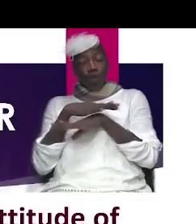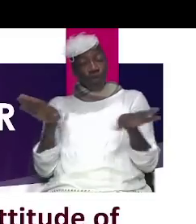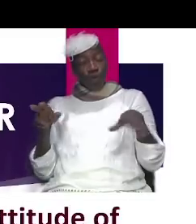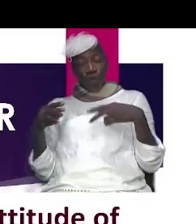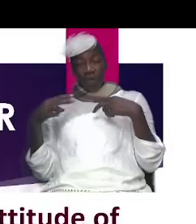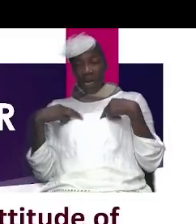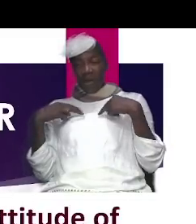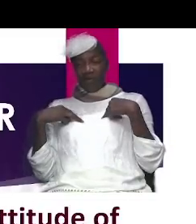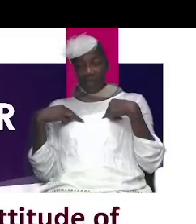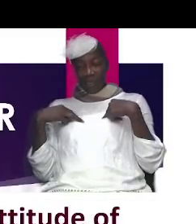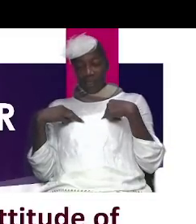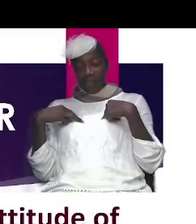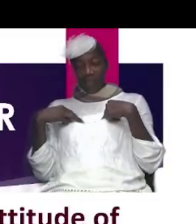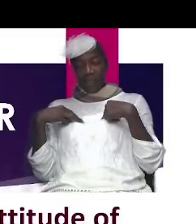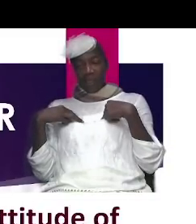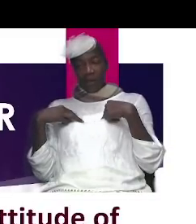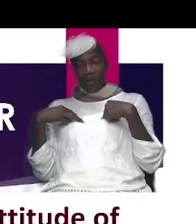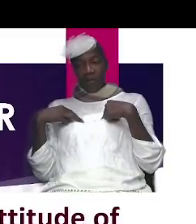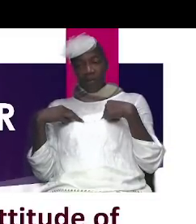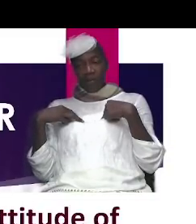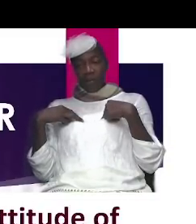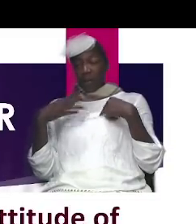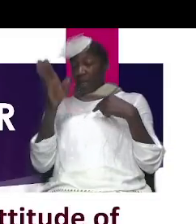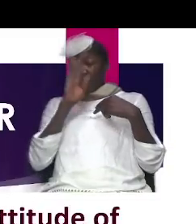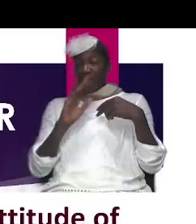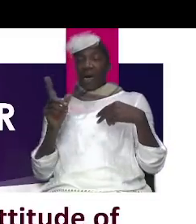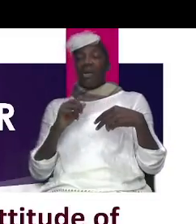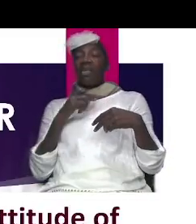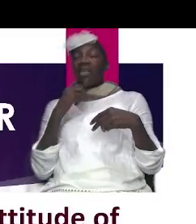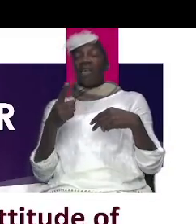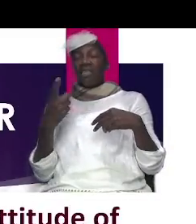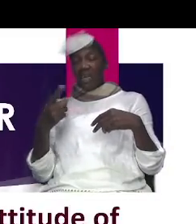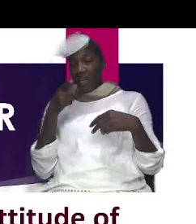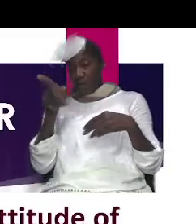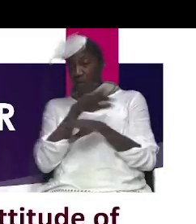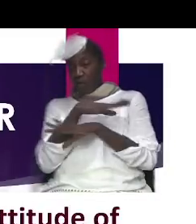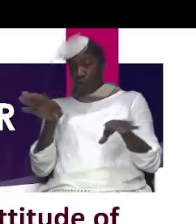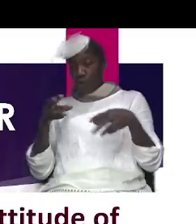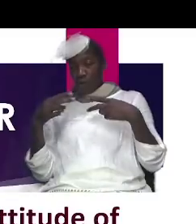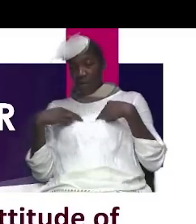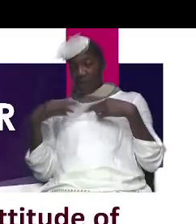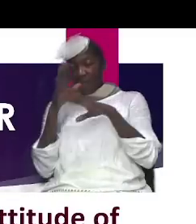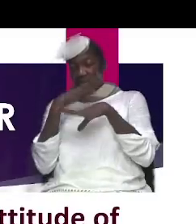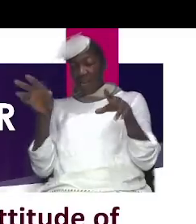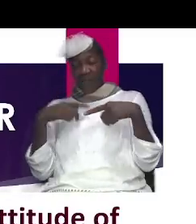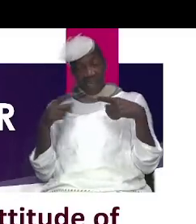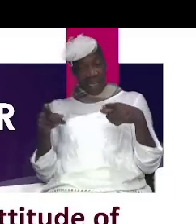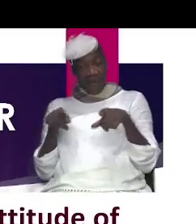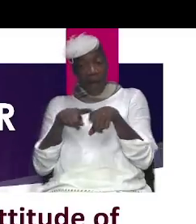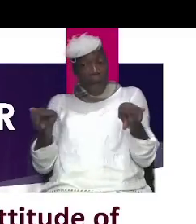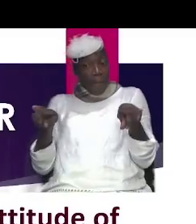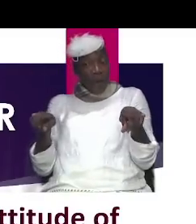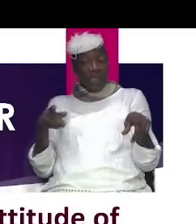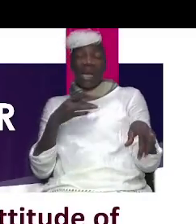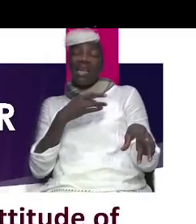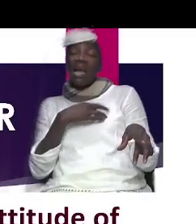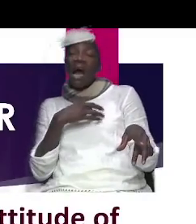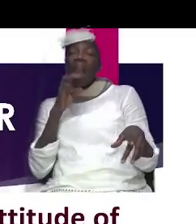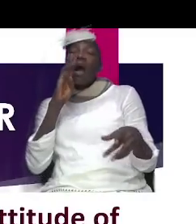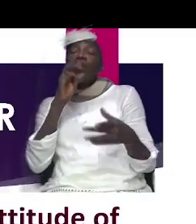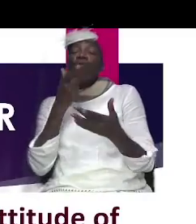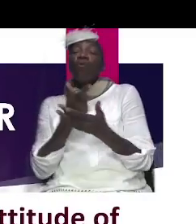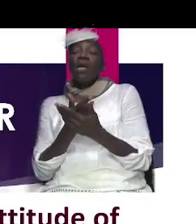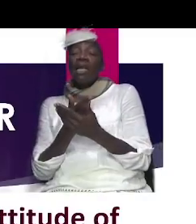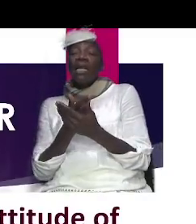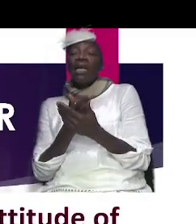to use the fact that you don't have it and say you didn't give. He's going to look at the heart and say the heart was willing, but you don't have it. He's going to